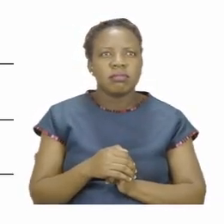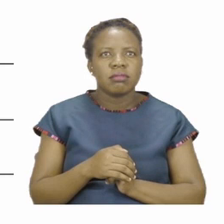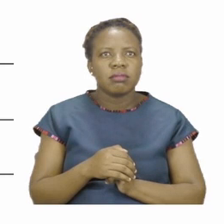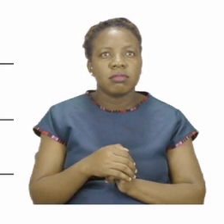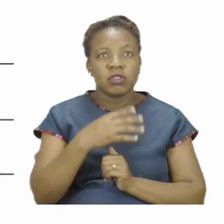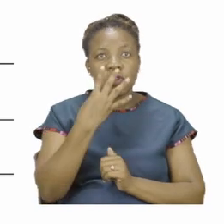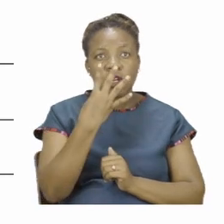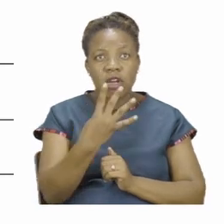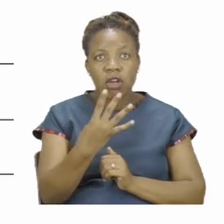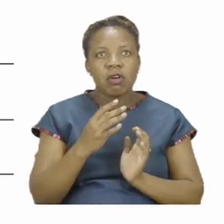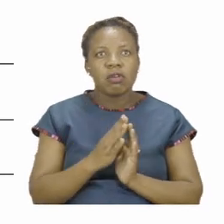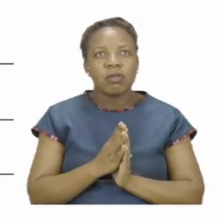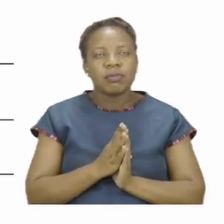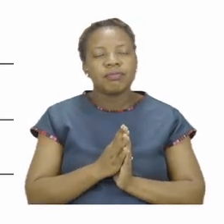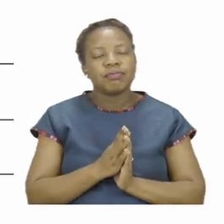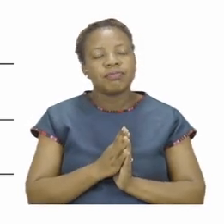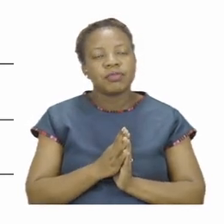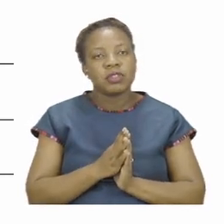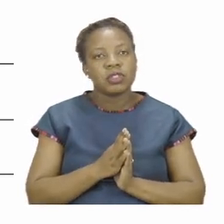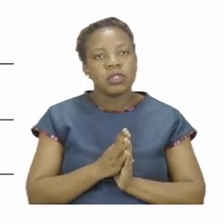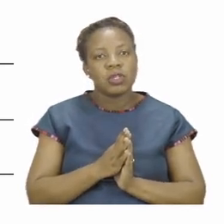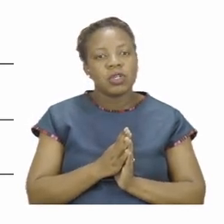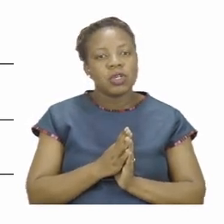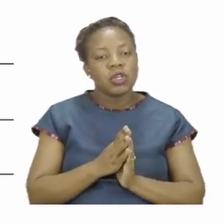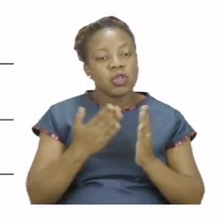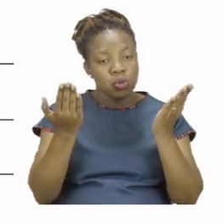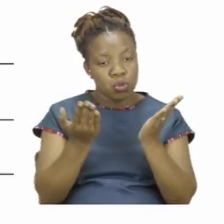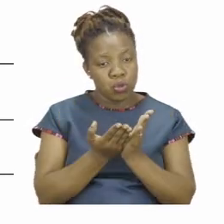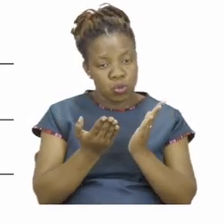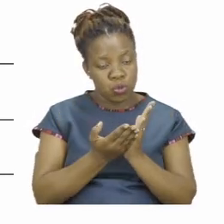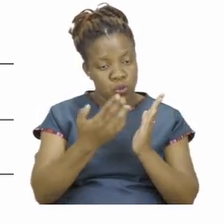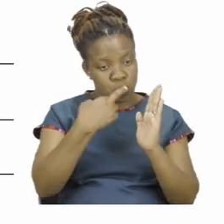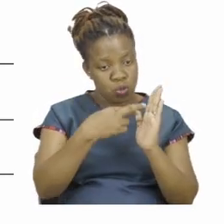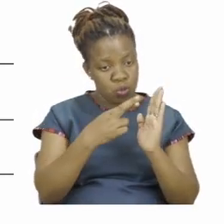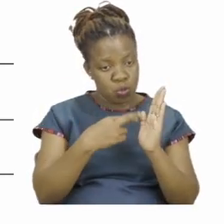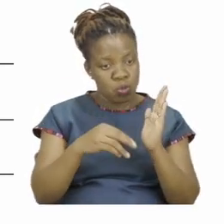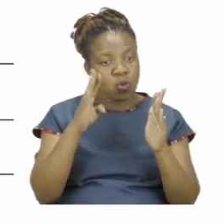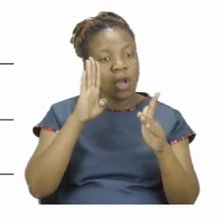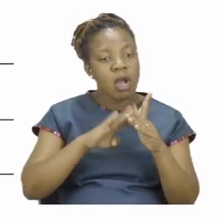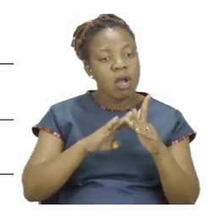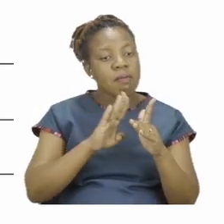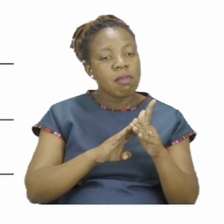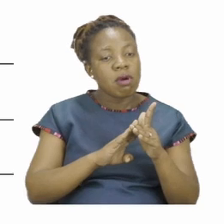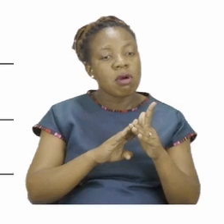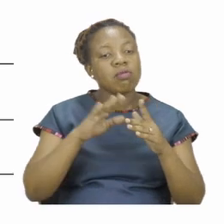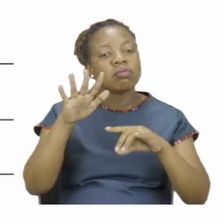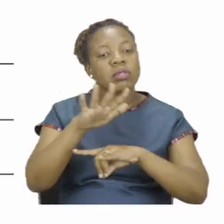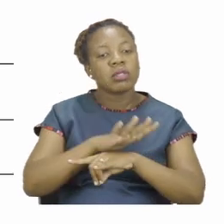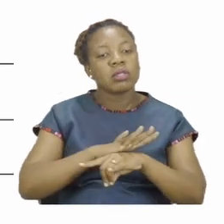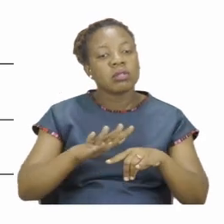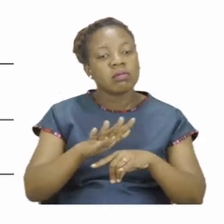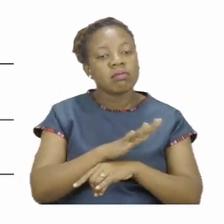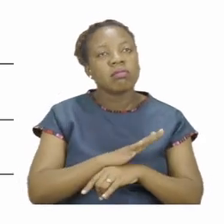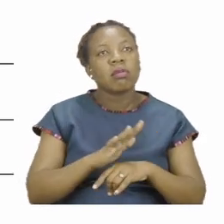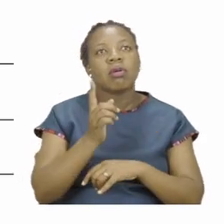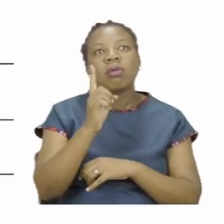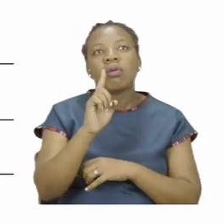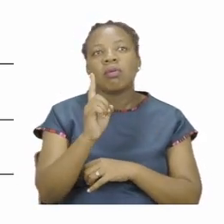school rule about animals. Write one school rule about